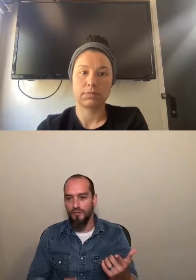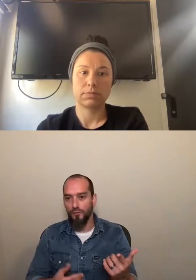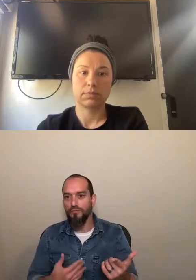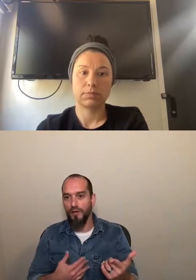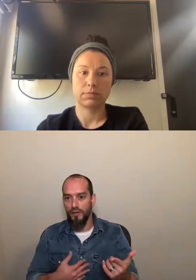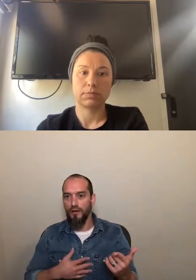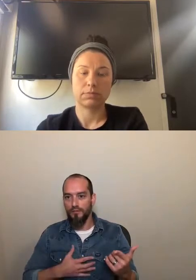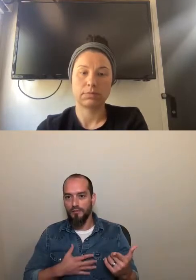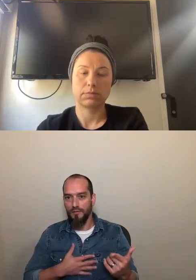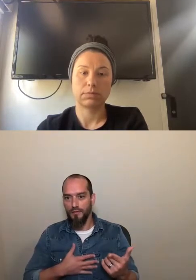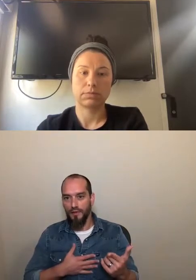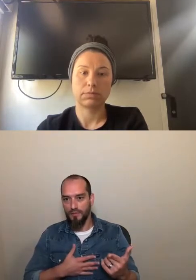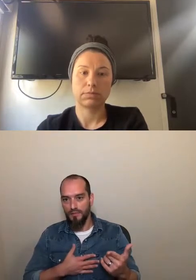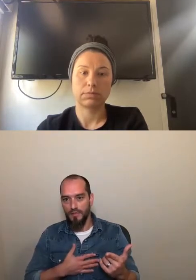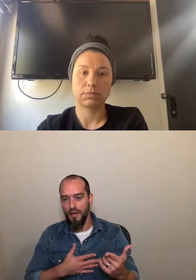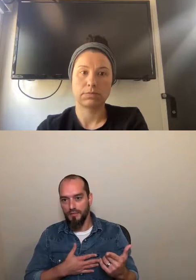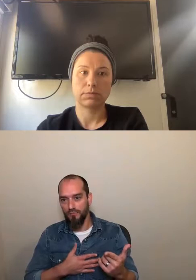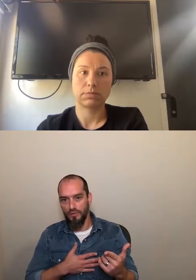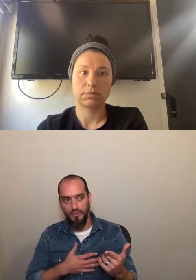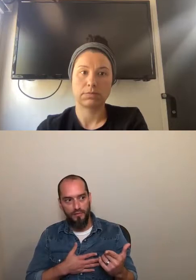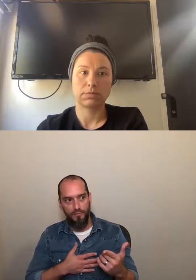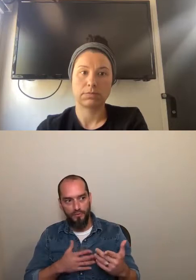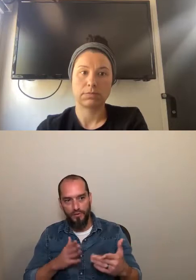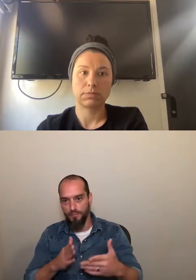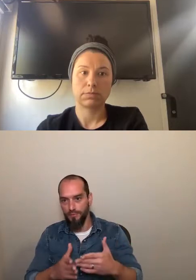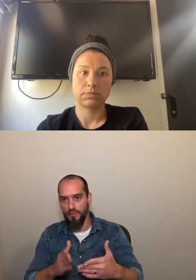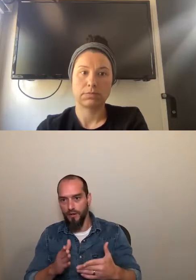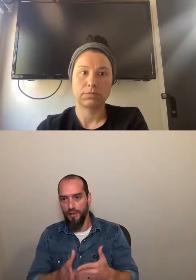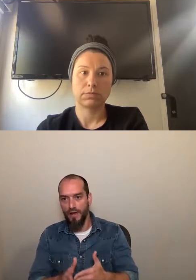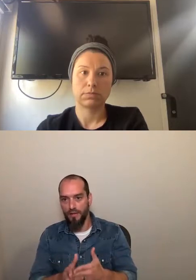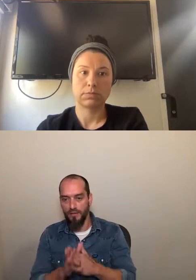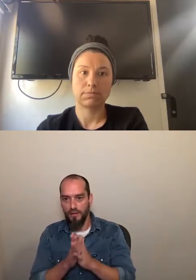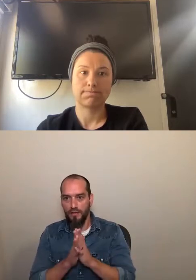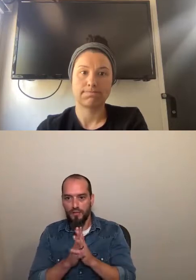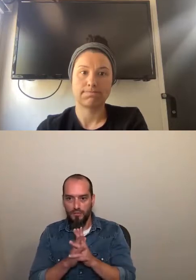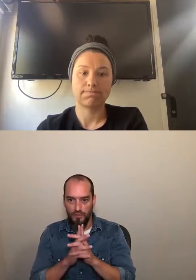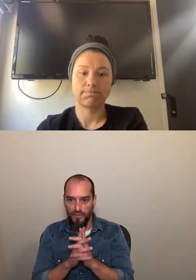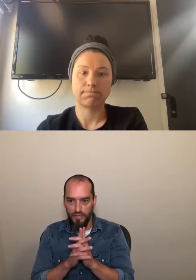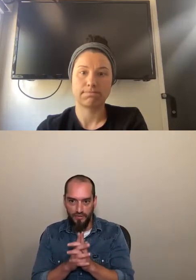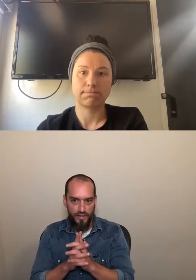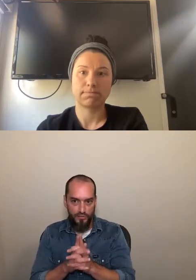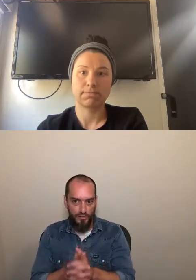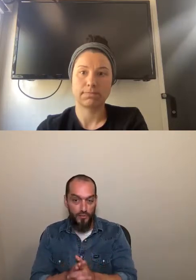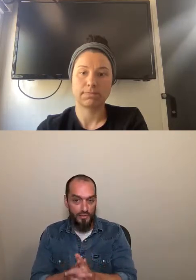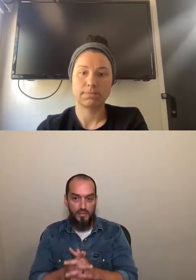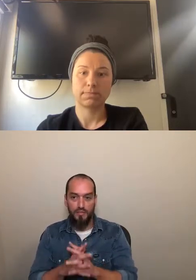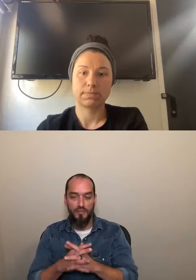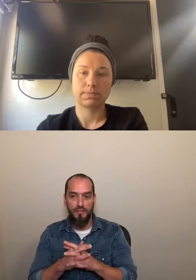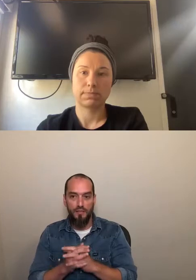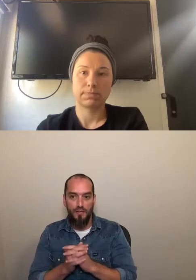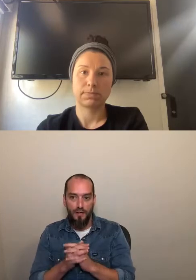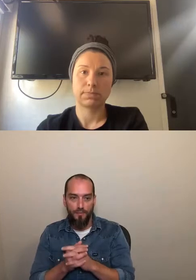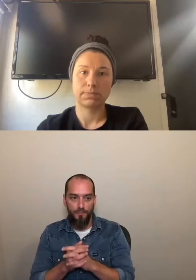desperation that we found out. And I would say God definitely put the right people in our path so that we could get the answers that we